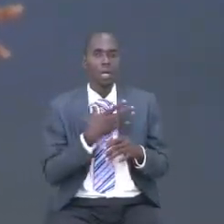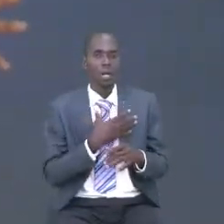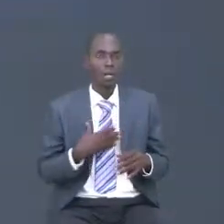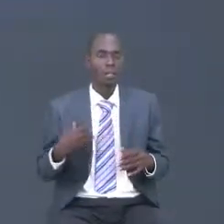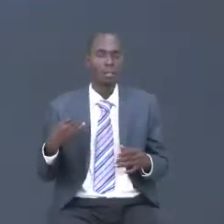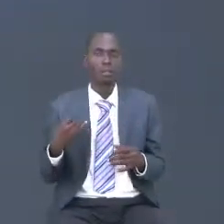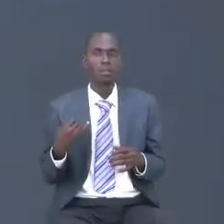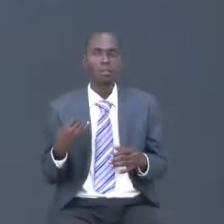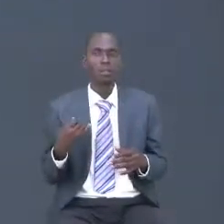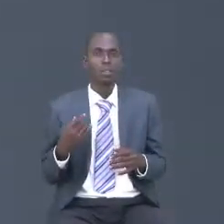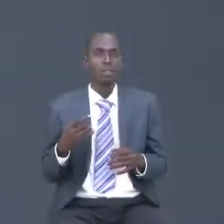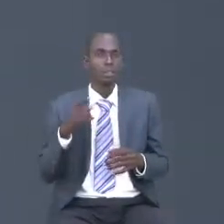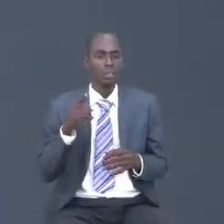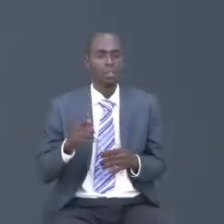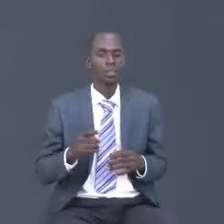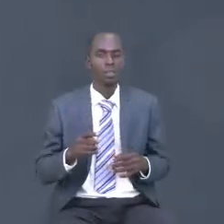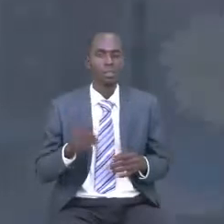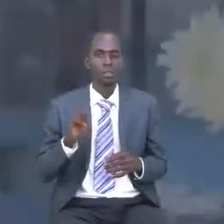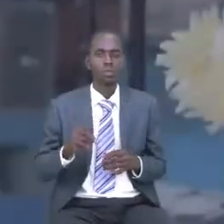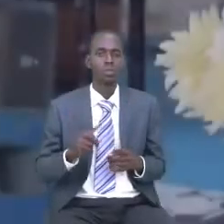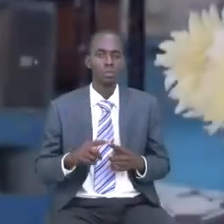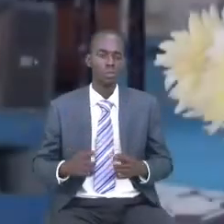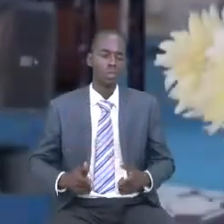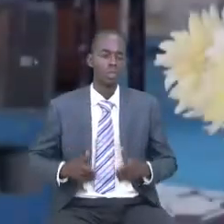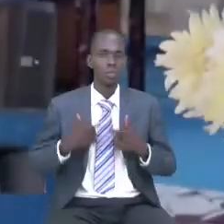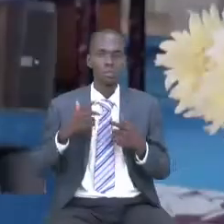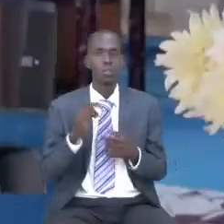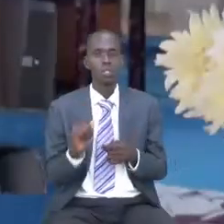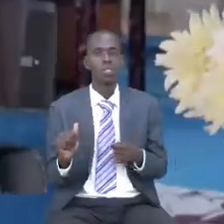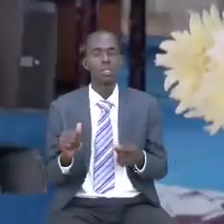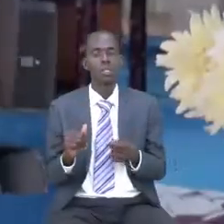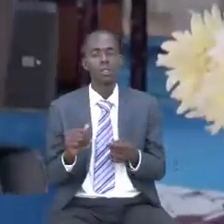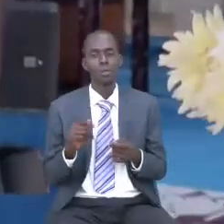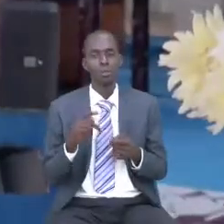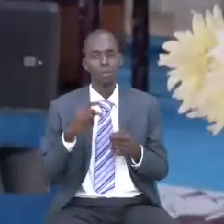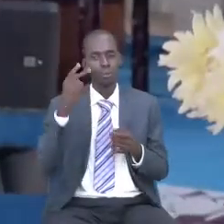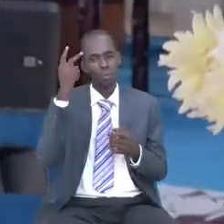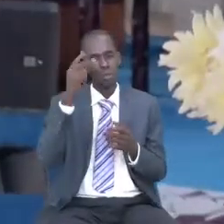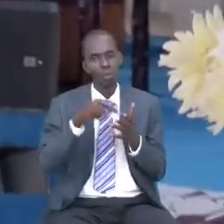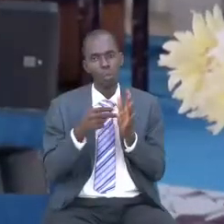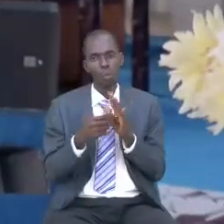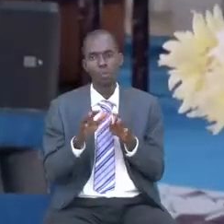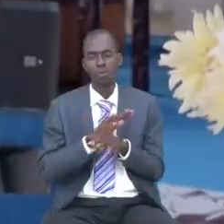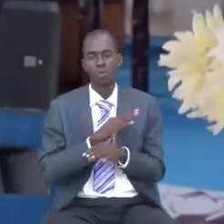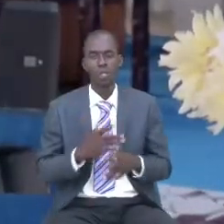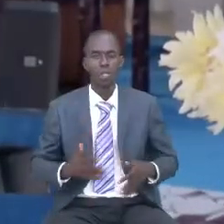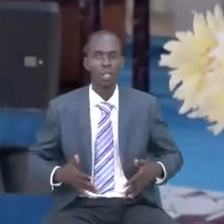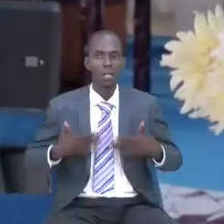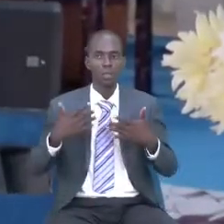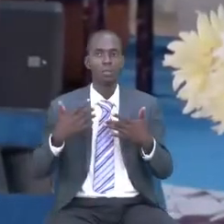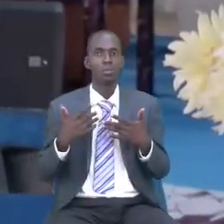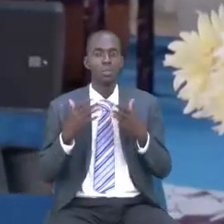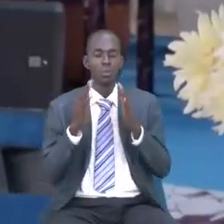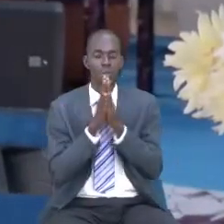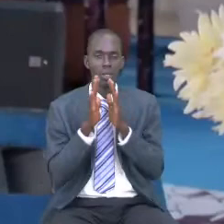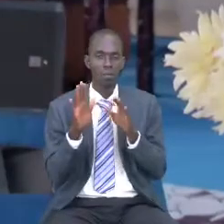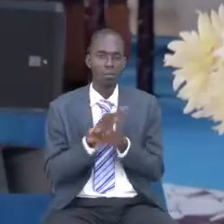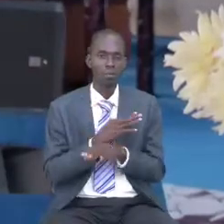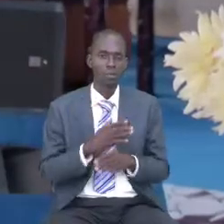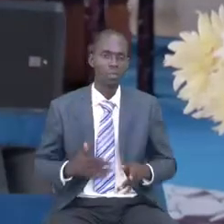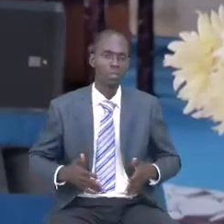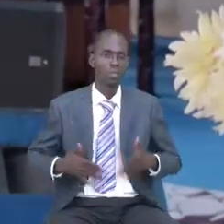a purposeful life, a passionate life. It tells us in